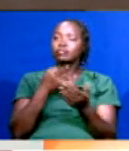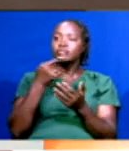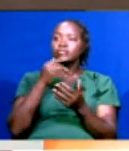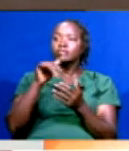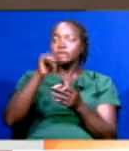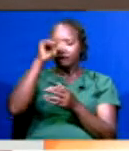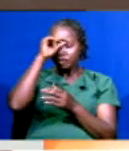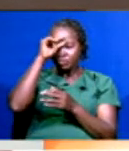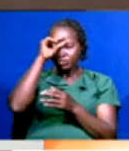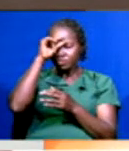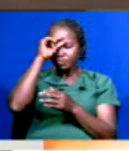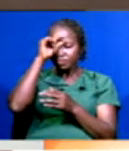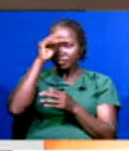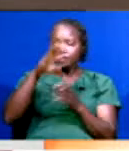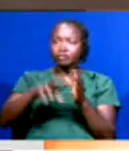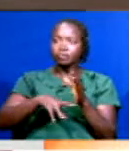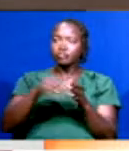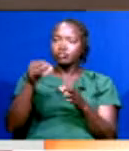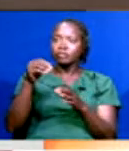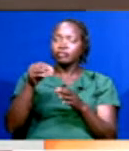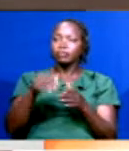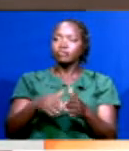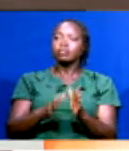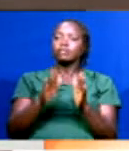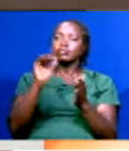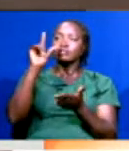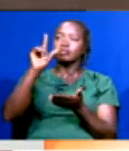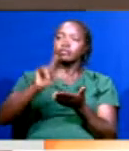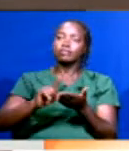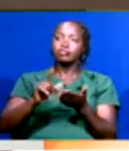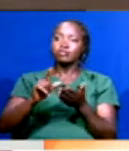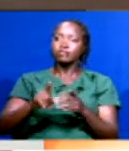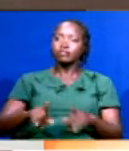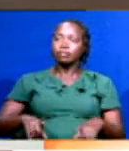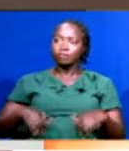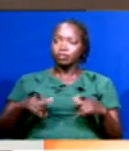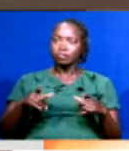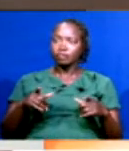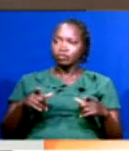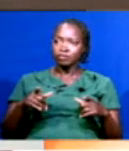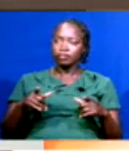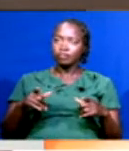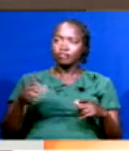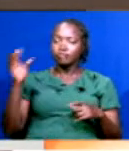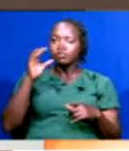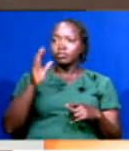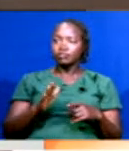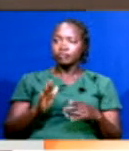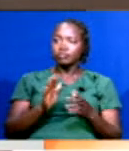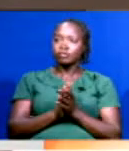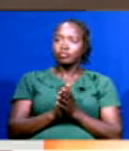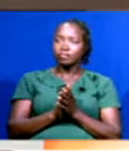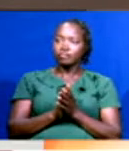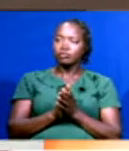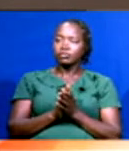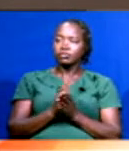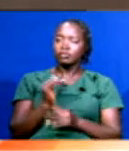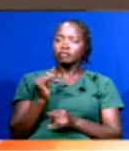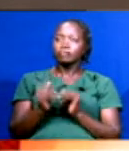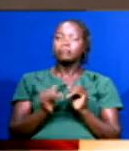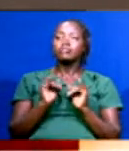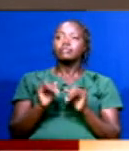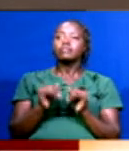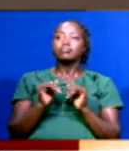government would find ways to lower the cost of living for its citizens. And on that note, we come to the end